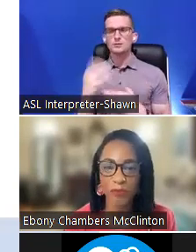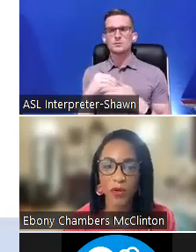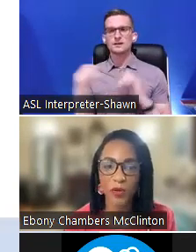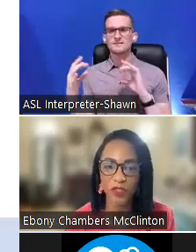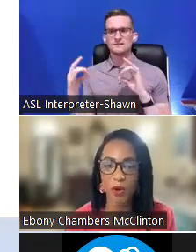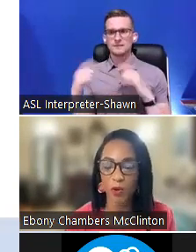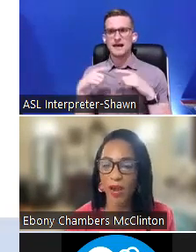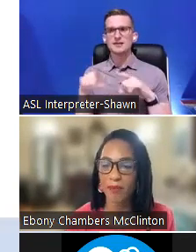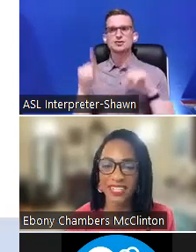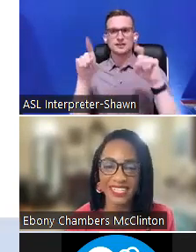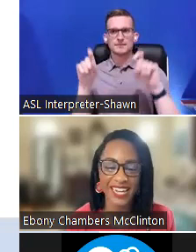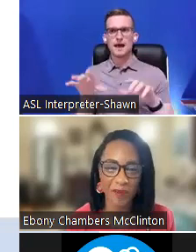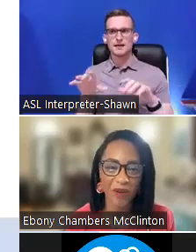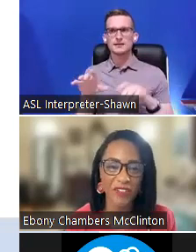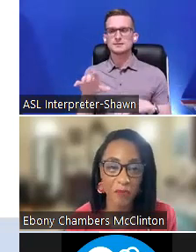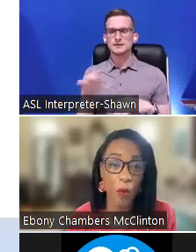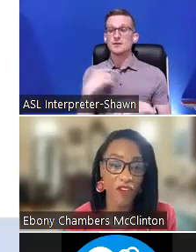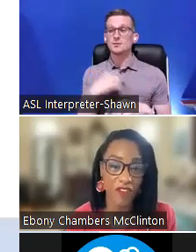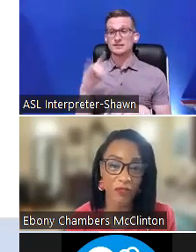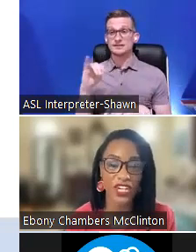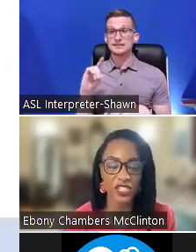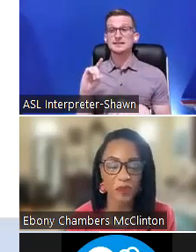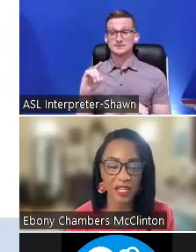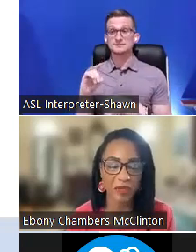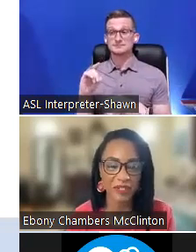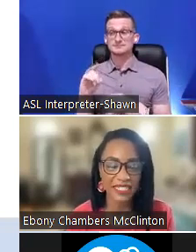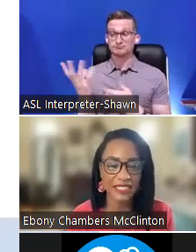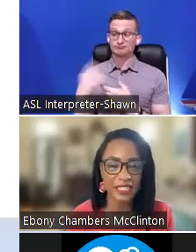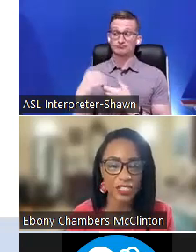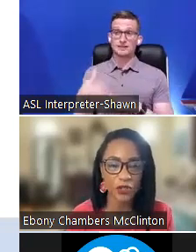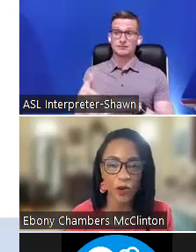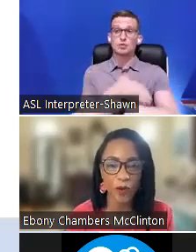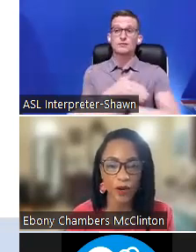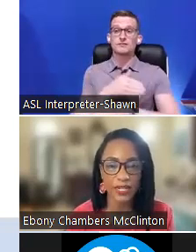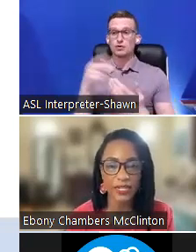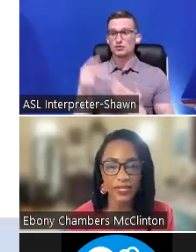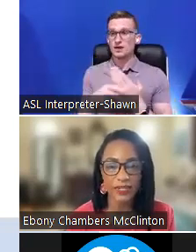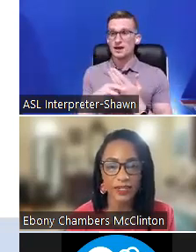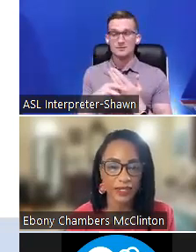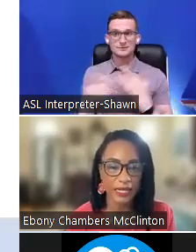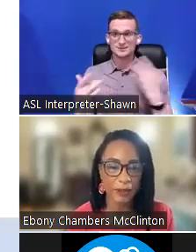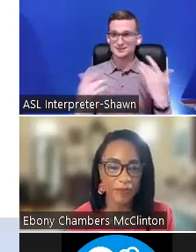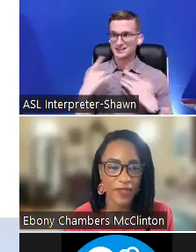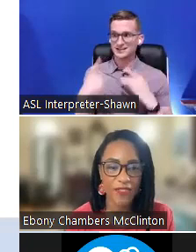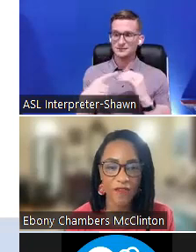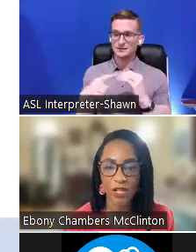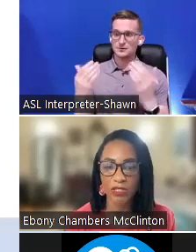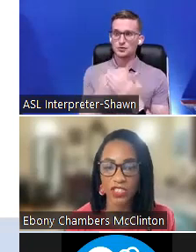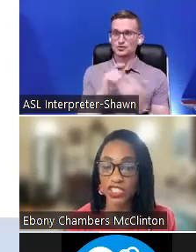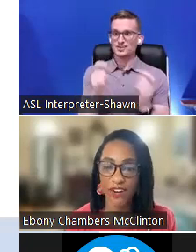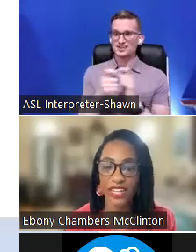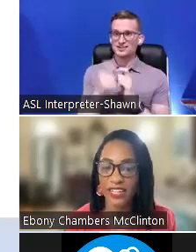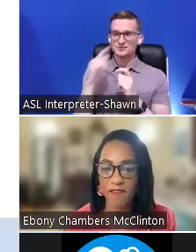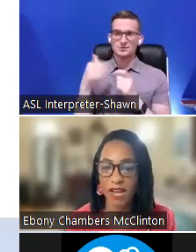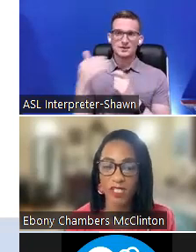and improved the program, and excited about even more of those changes being implemented into this new cohort. And then fellows